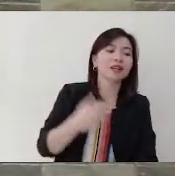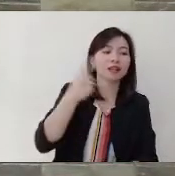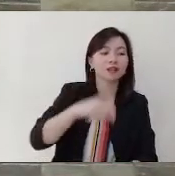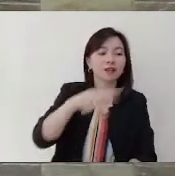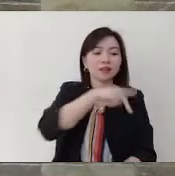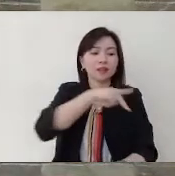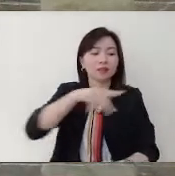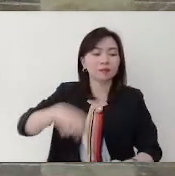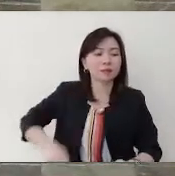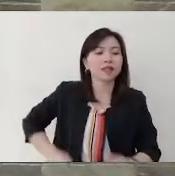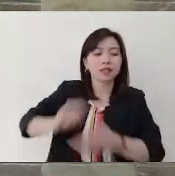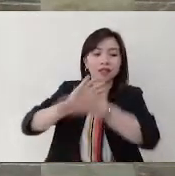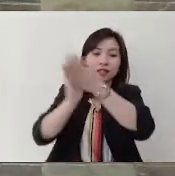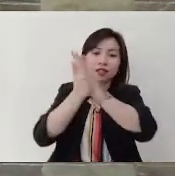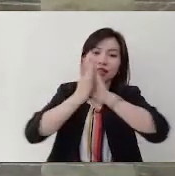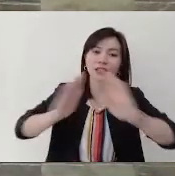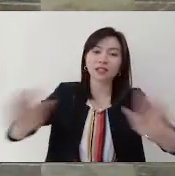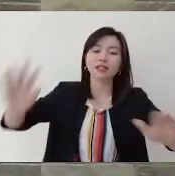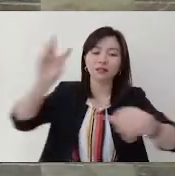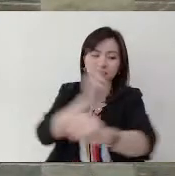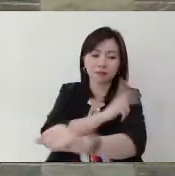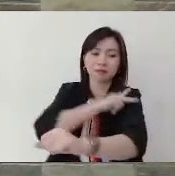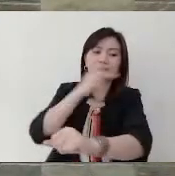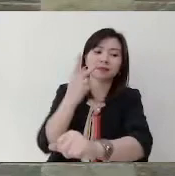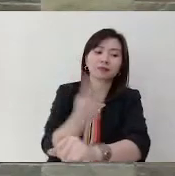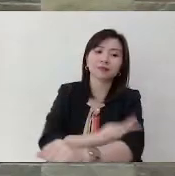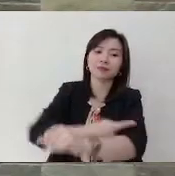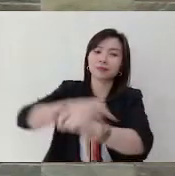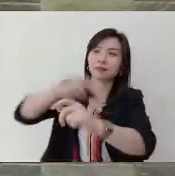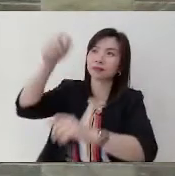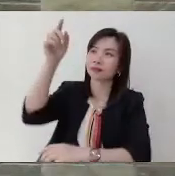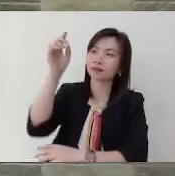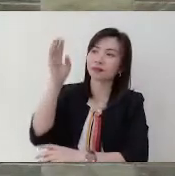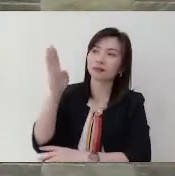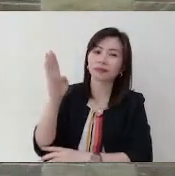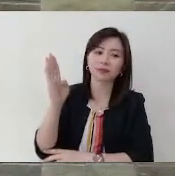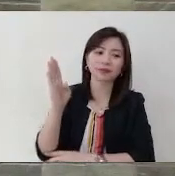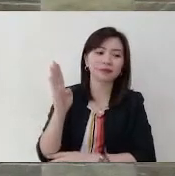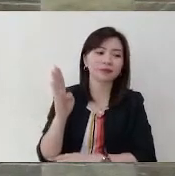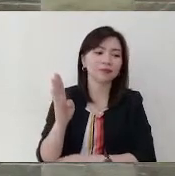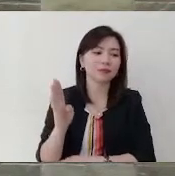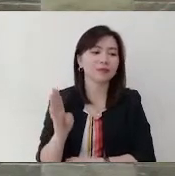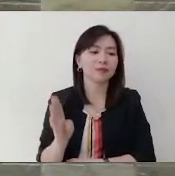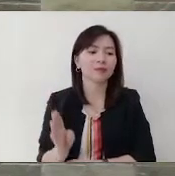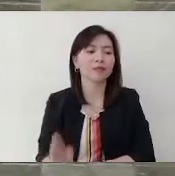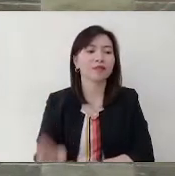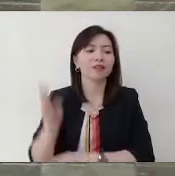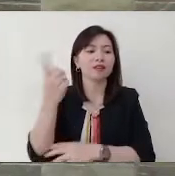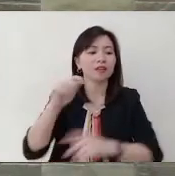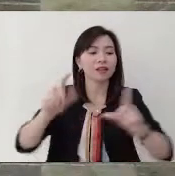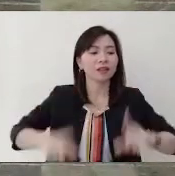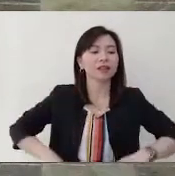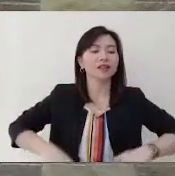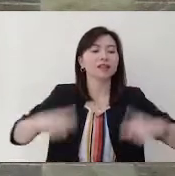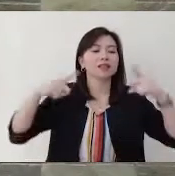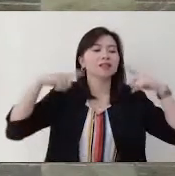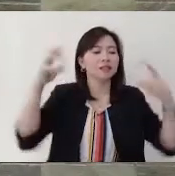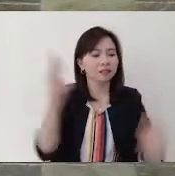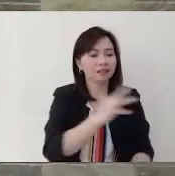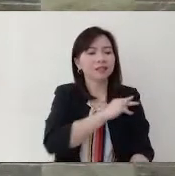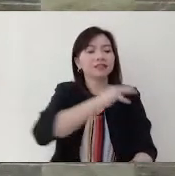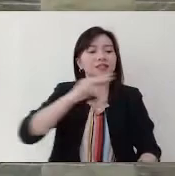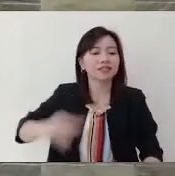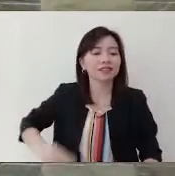the Prince of Peace, Almighty God, the